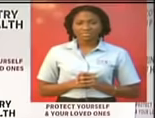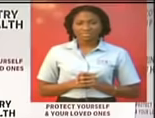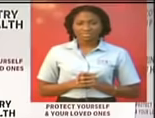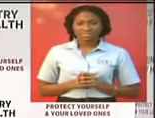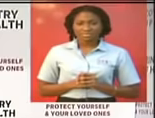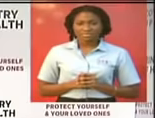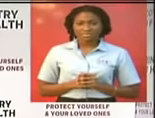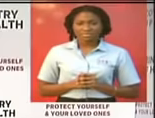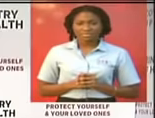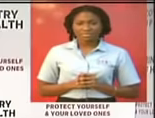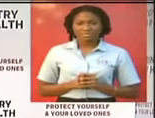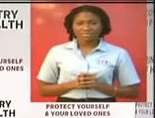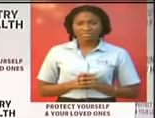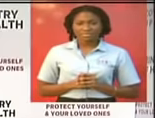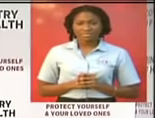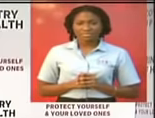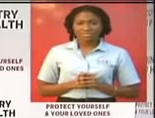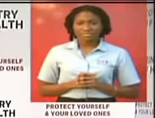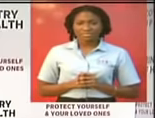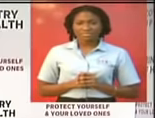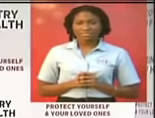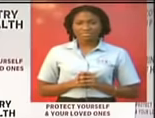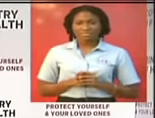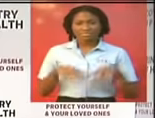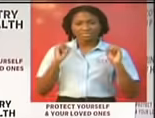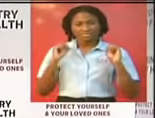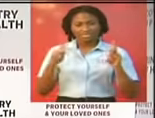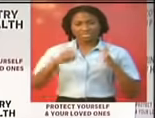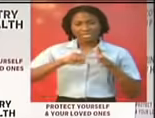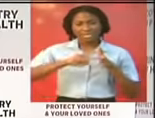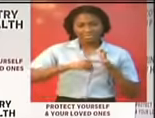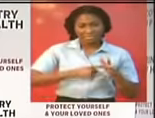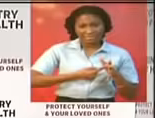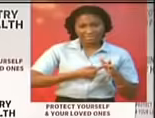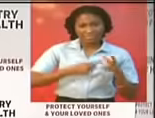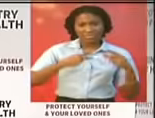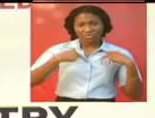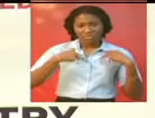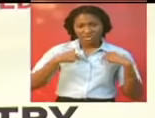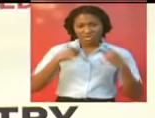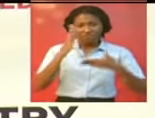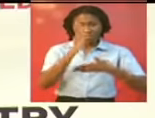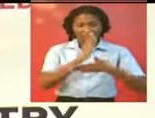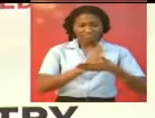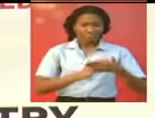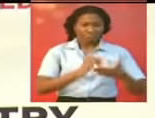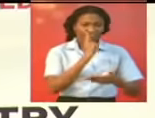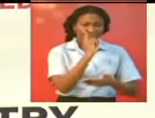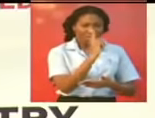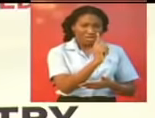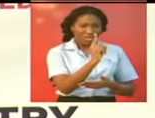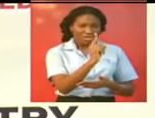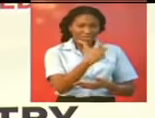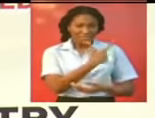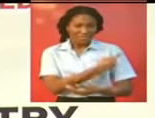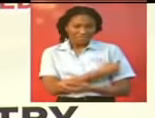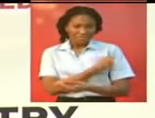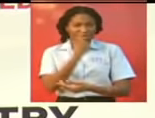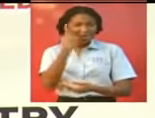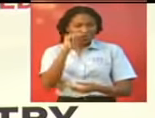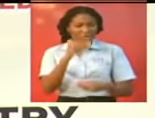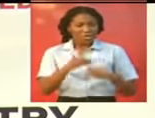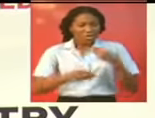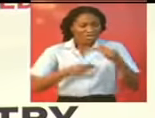then we'll so go back to generally speaking, we had in the beginning we had 3 phases of vaccination. We have phase 1, which was dedicated towards healthcare